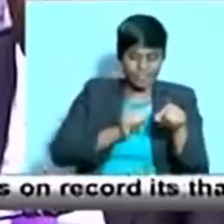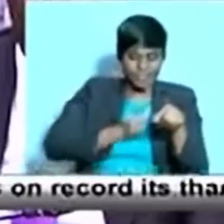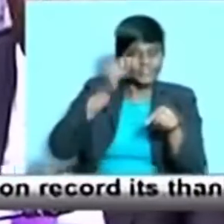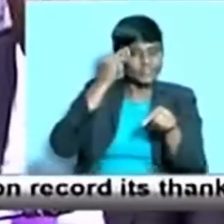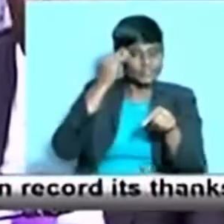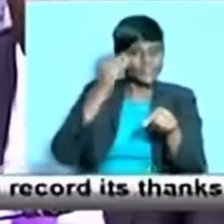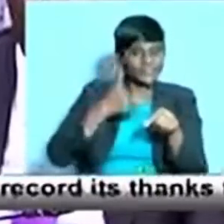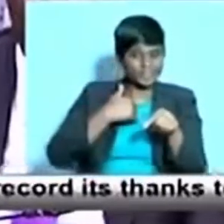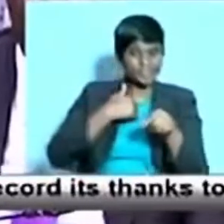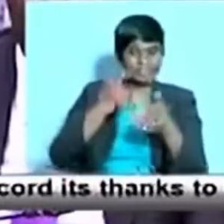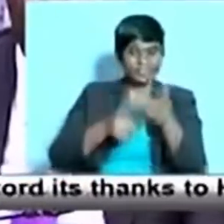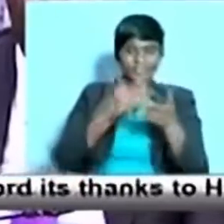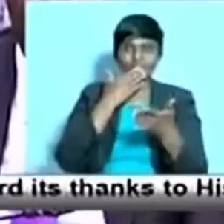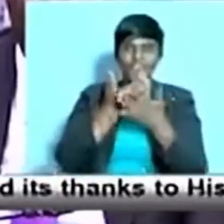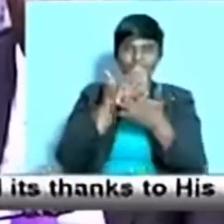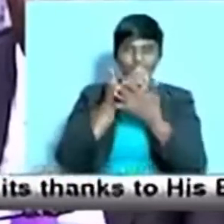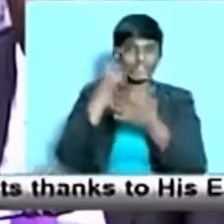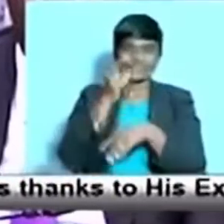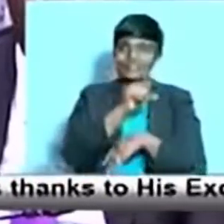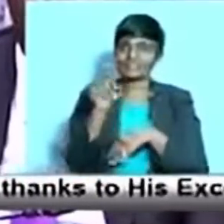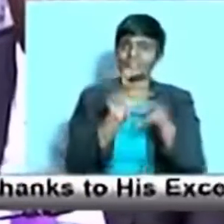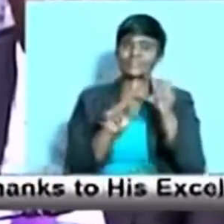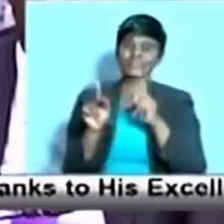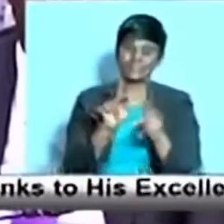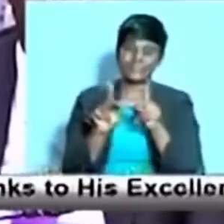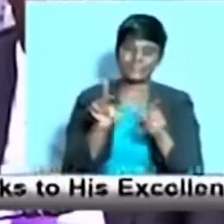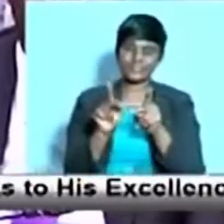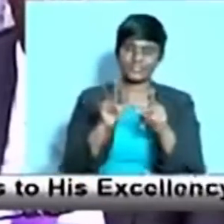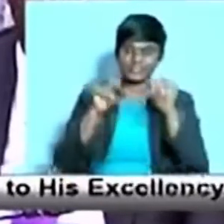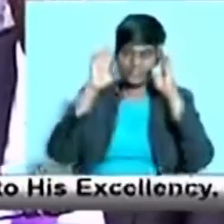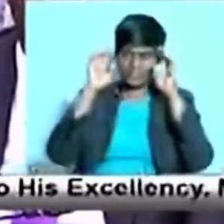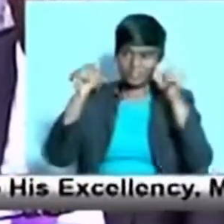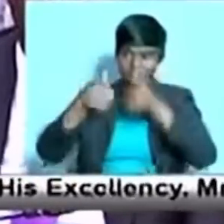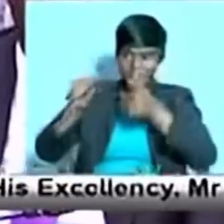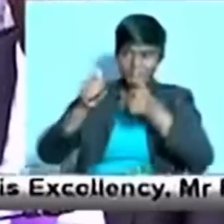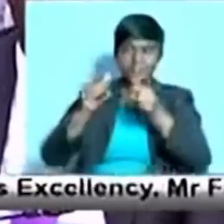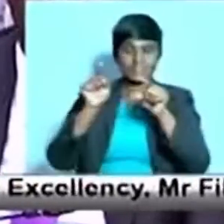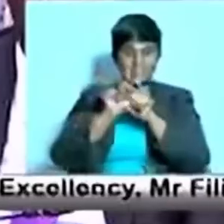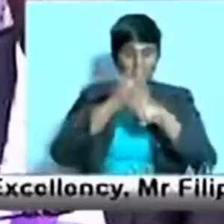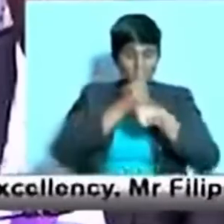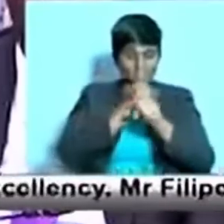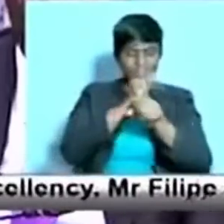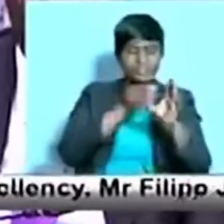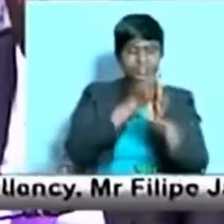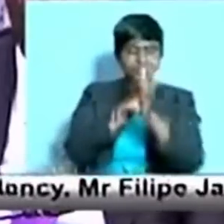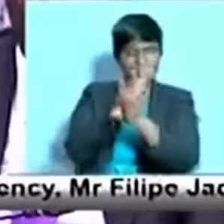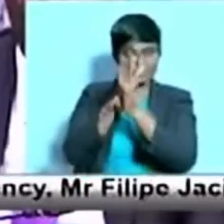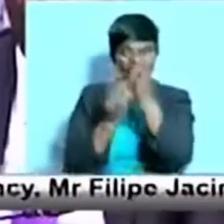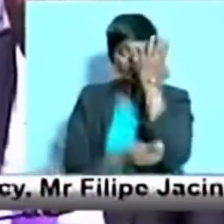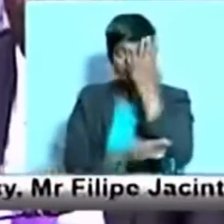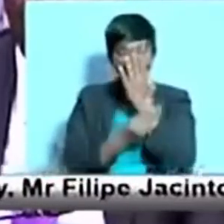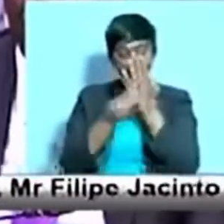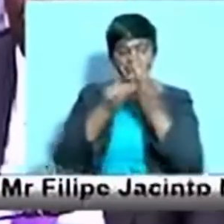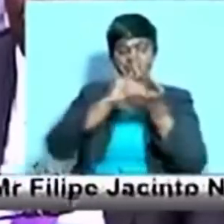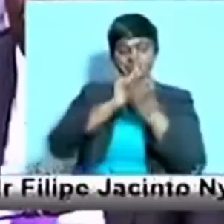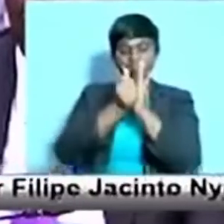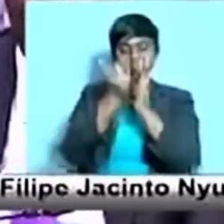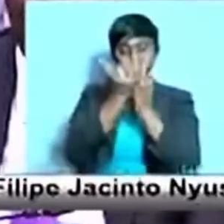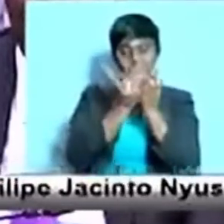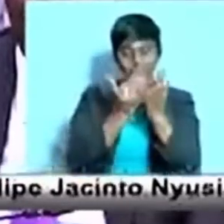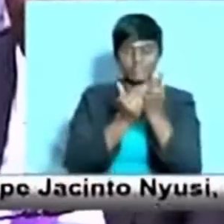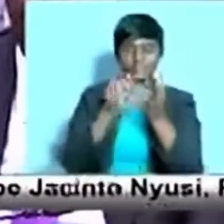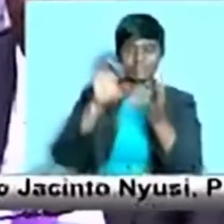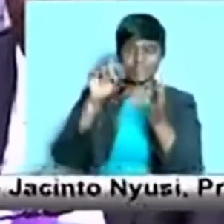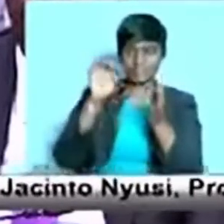we are on the right path for our people. The President made reference to the development agenda, the CDF.